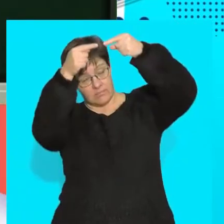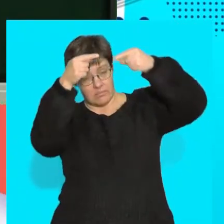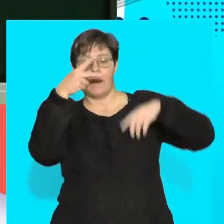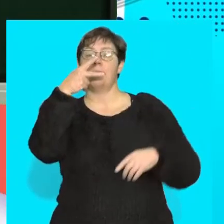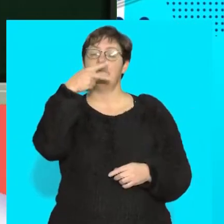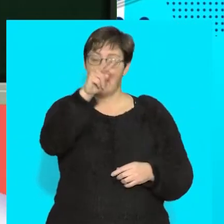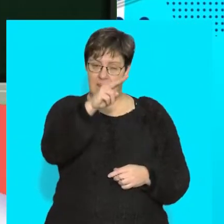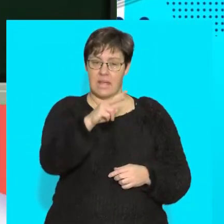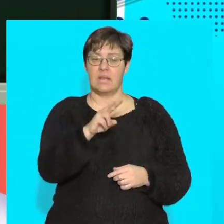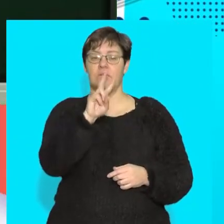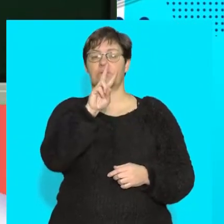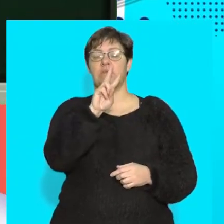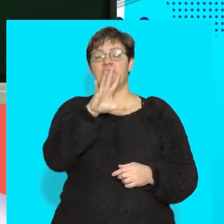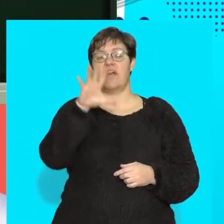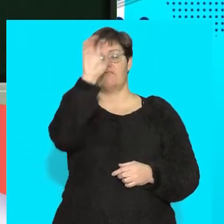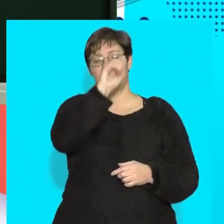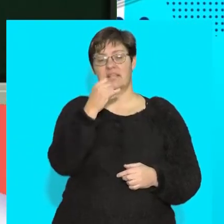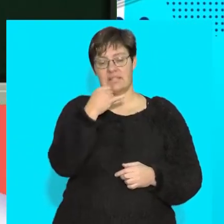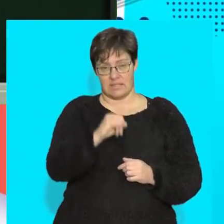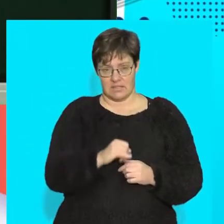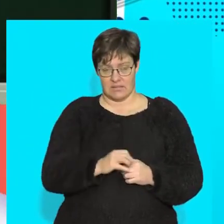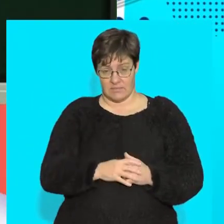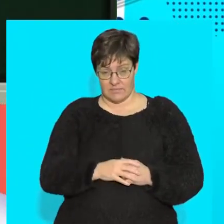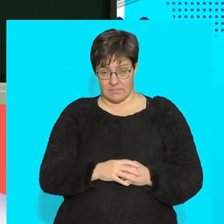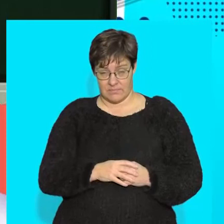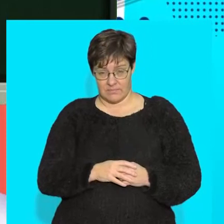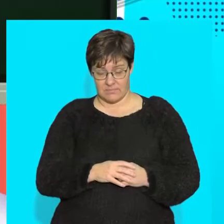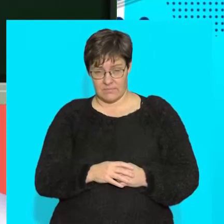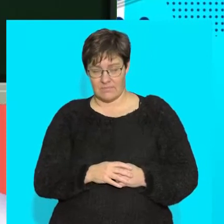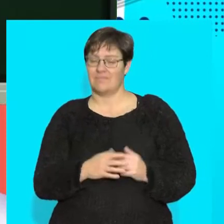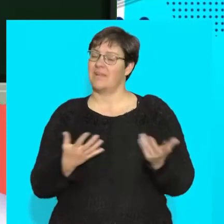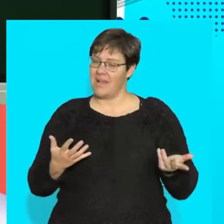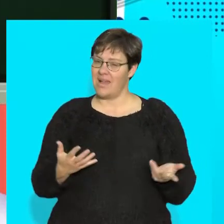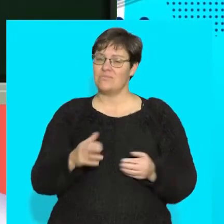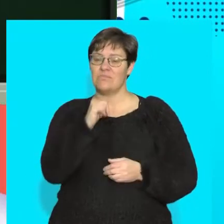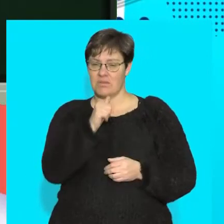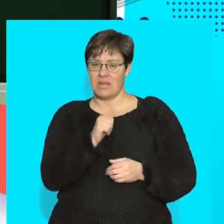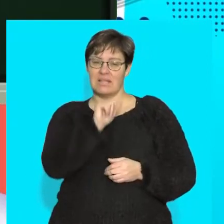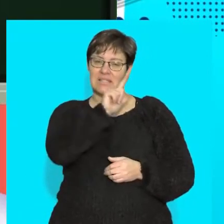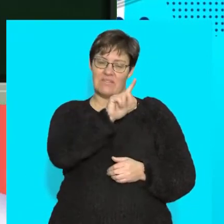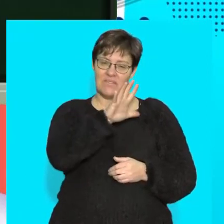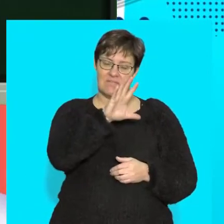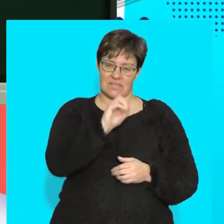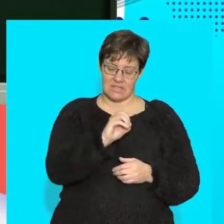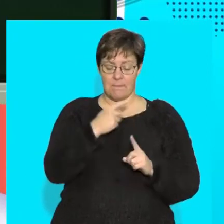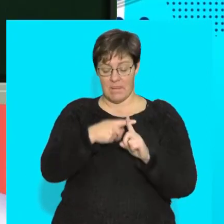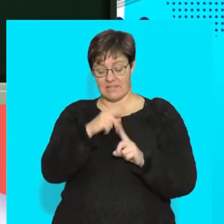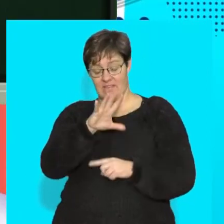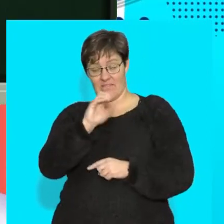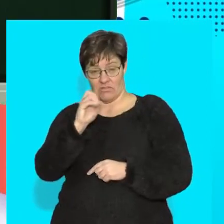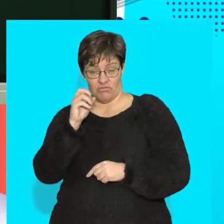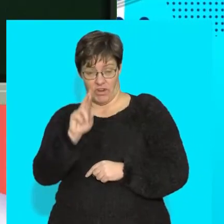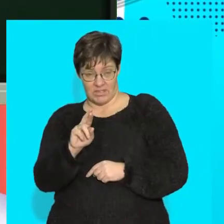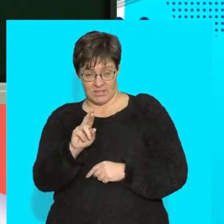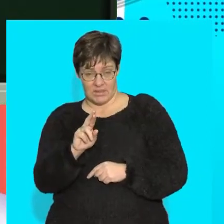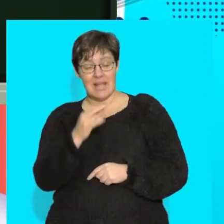recruiter 25% of what they have. So do you see? Although now they have 750 plus 500 rands, right? They